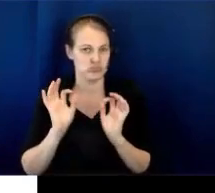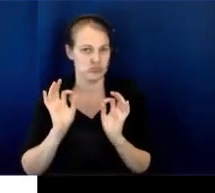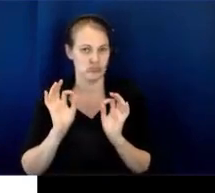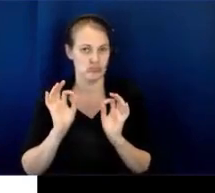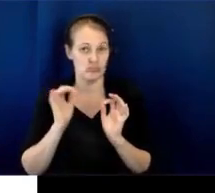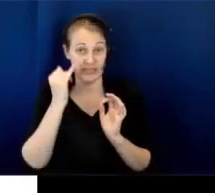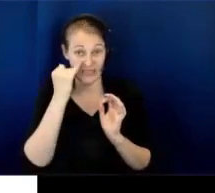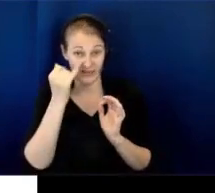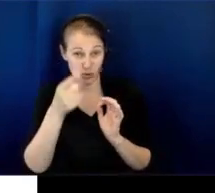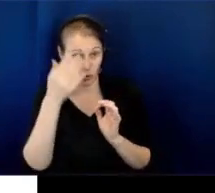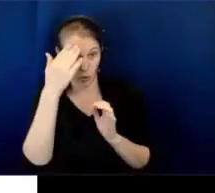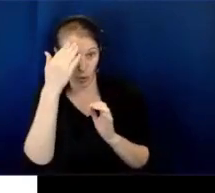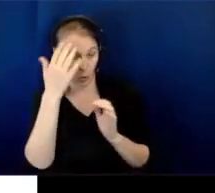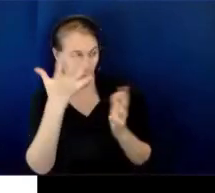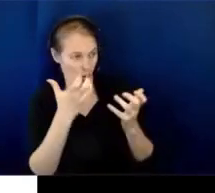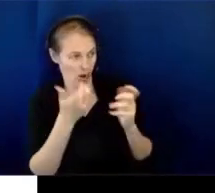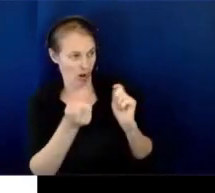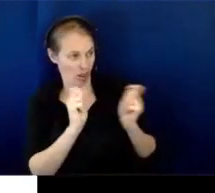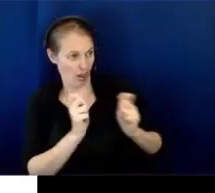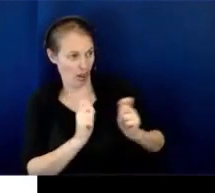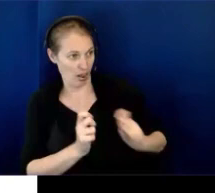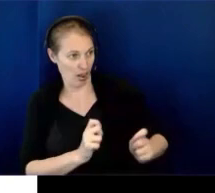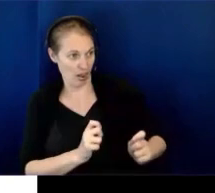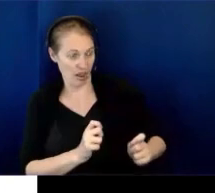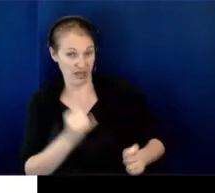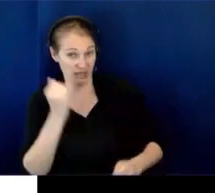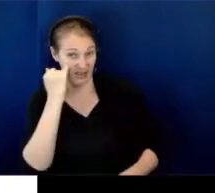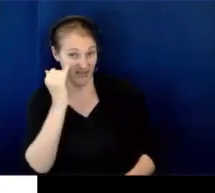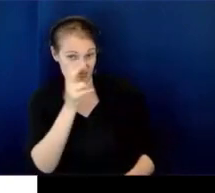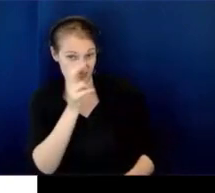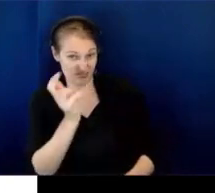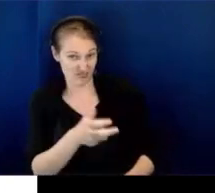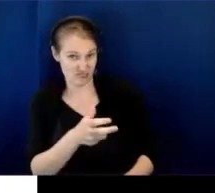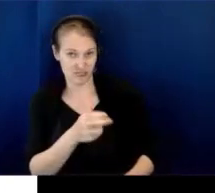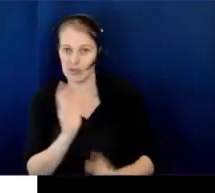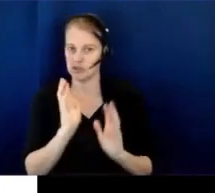of know what you're doing, this is, I wouldn't mess with this at all.